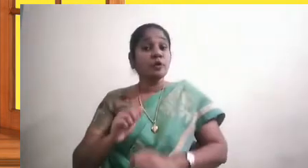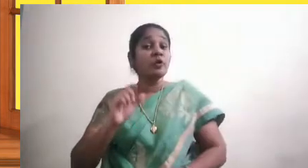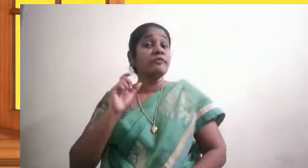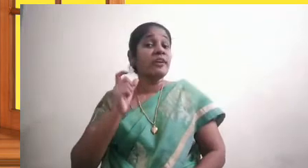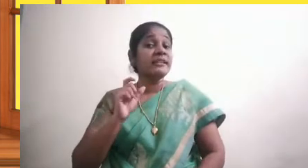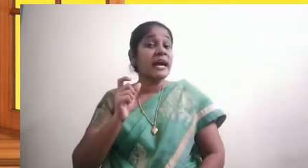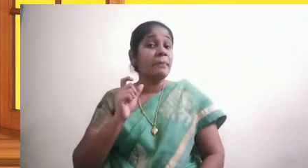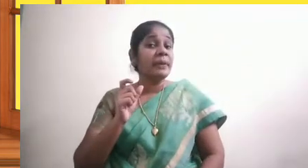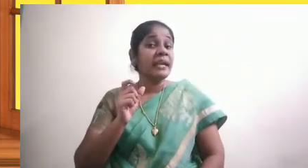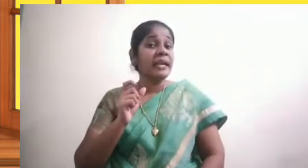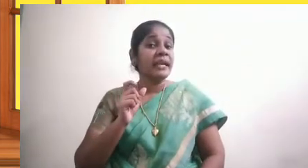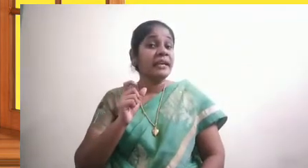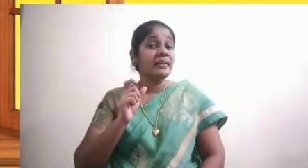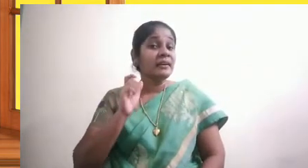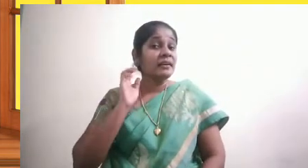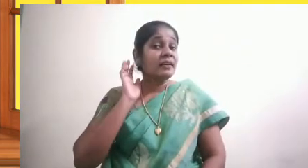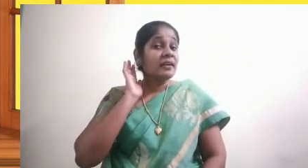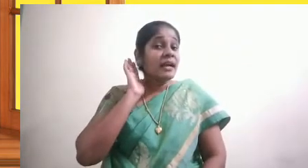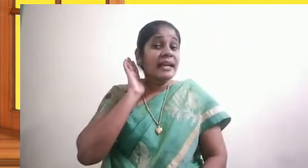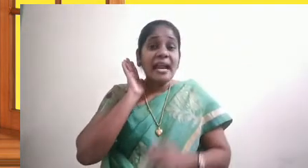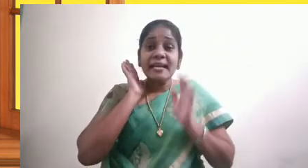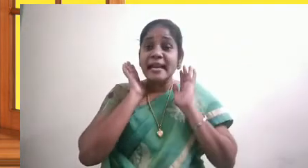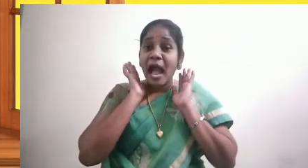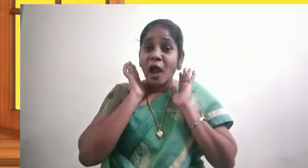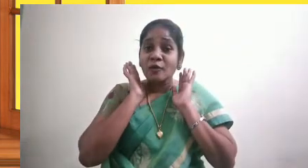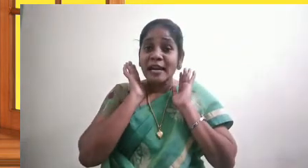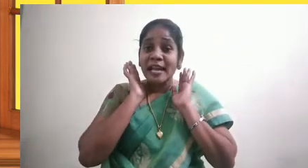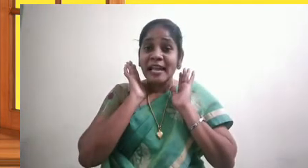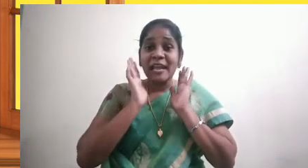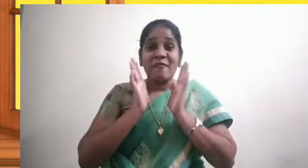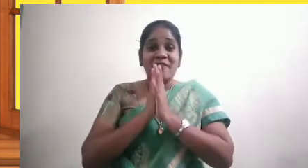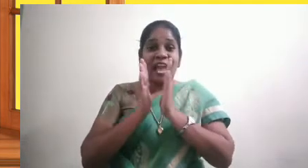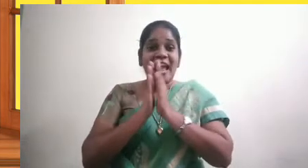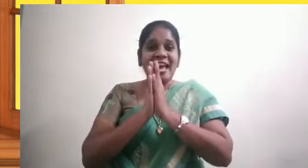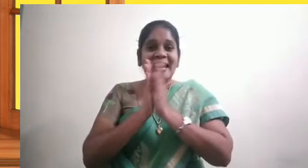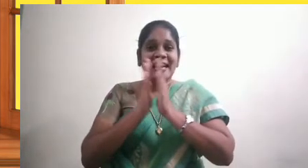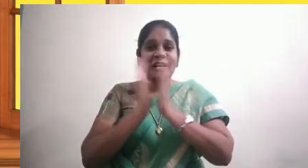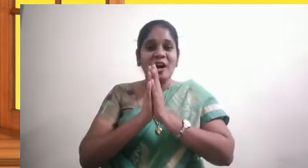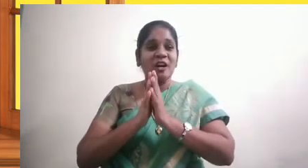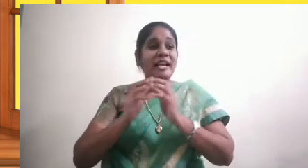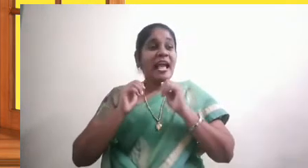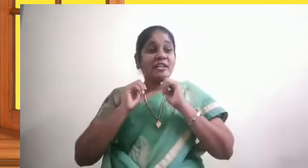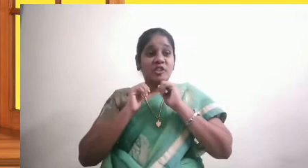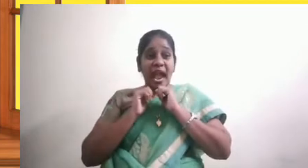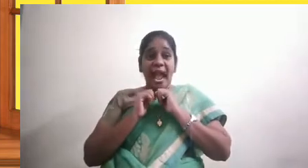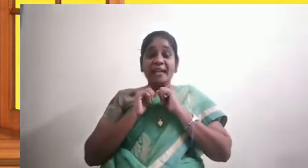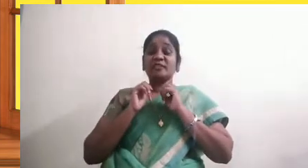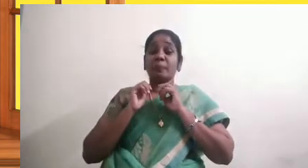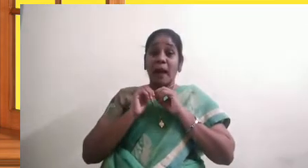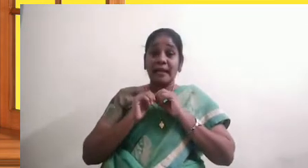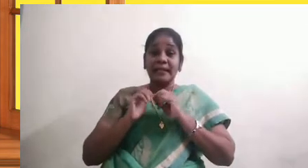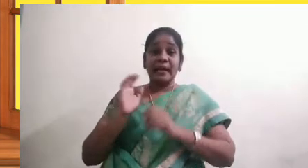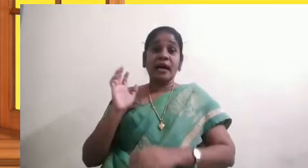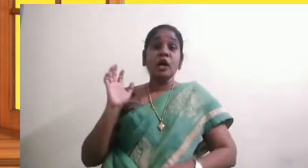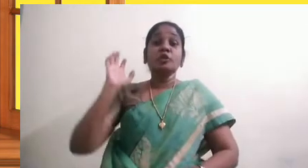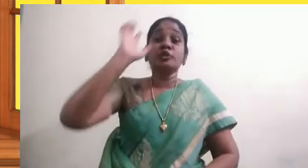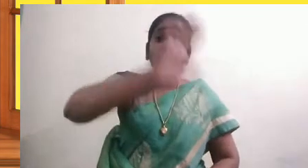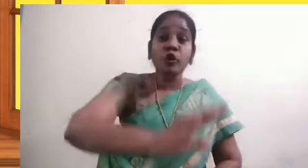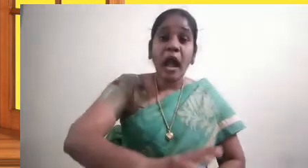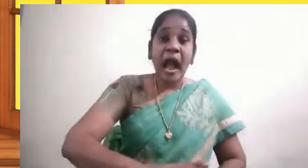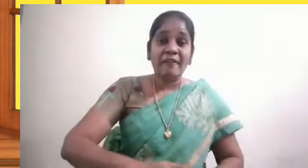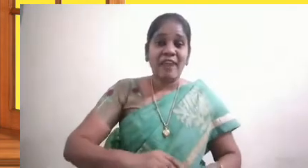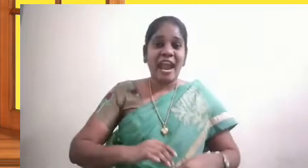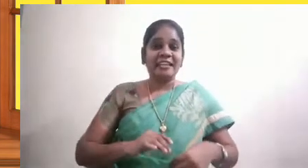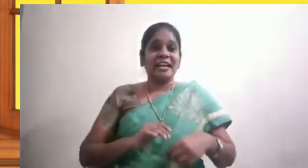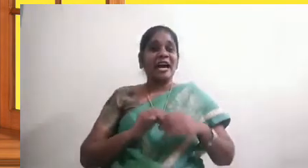mother do with the bean? Tell it loudly. Very good. Jack's mother